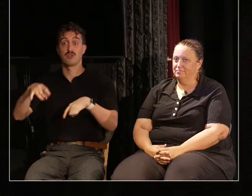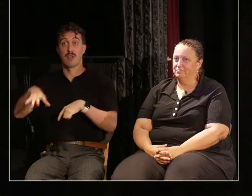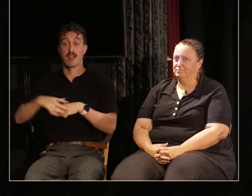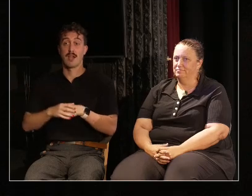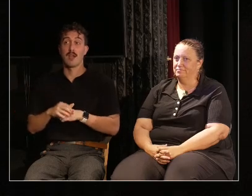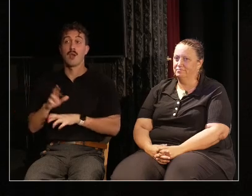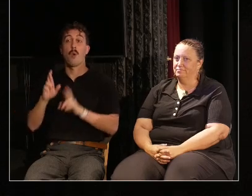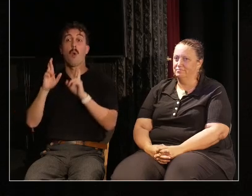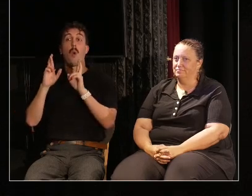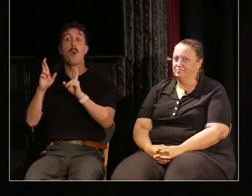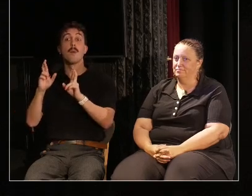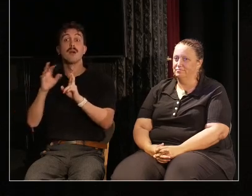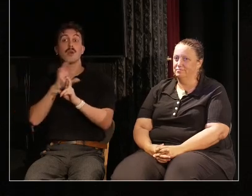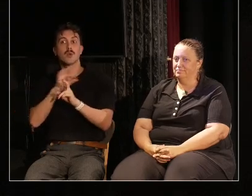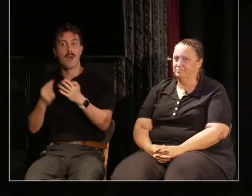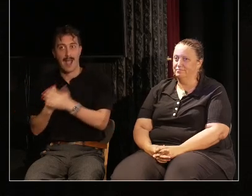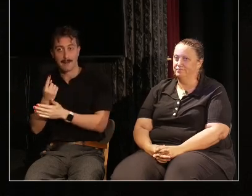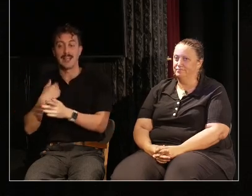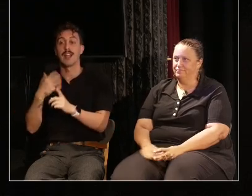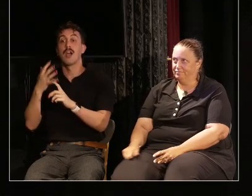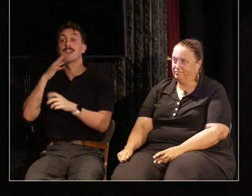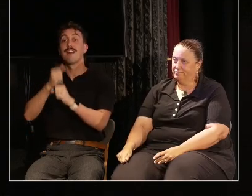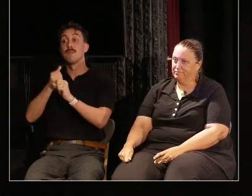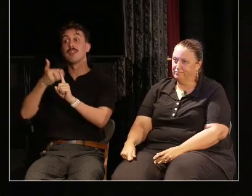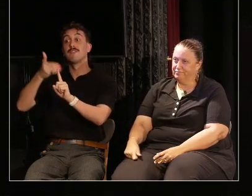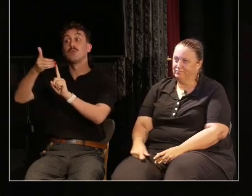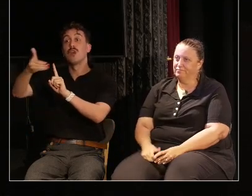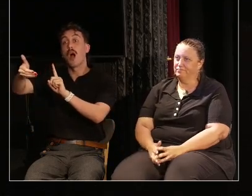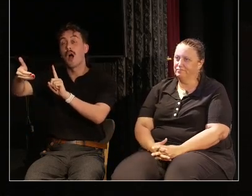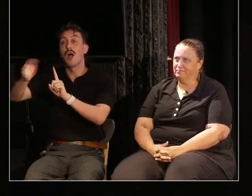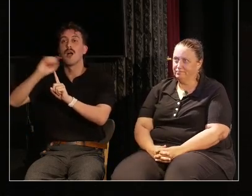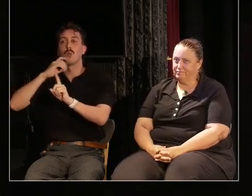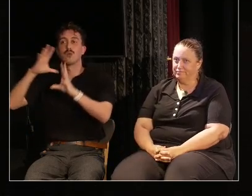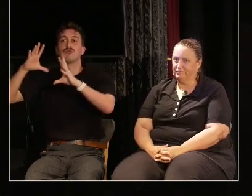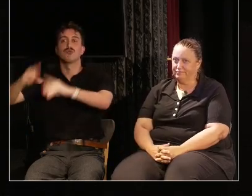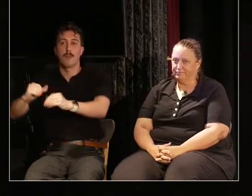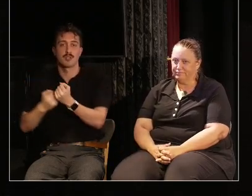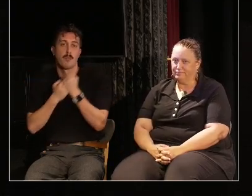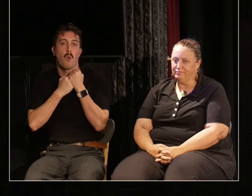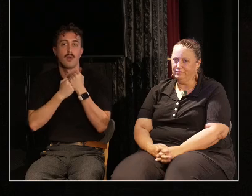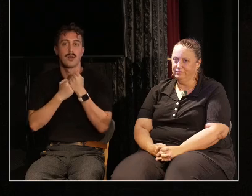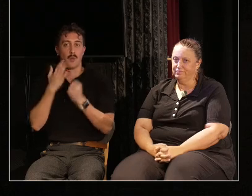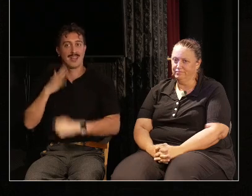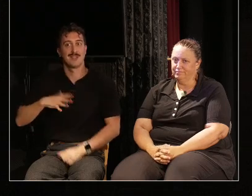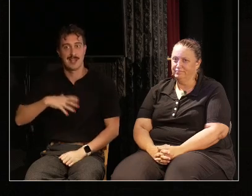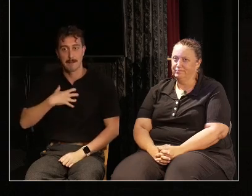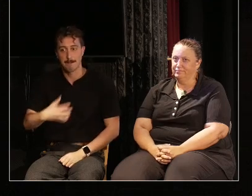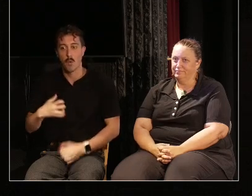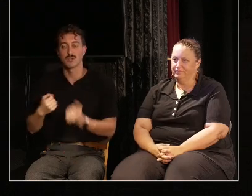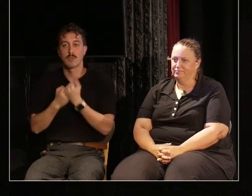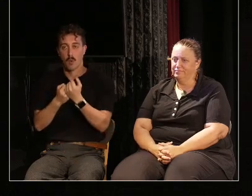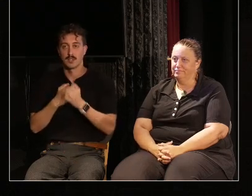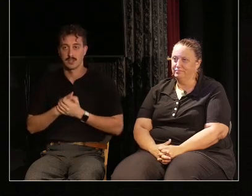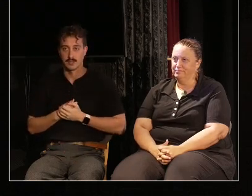pedal right at the moment when we need them to keep going full steam ahead to ensure the proper funding and support are provided to close any